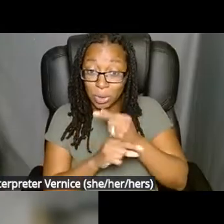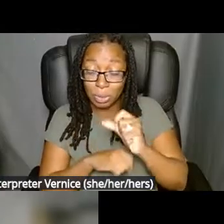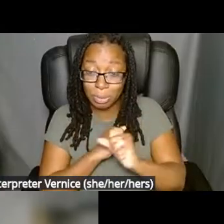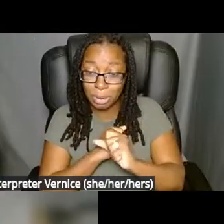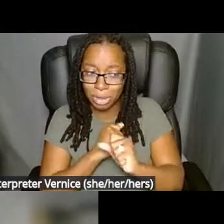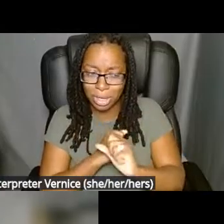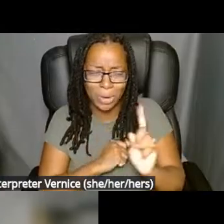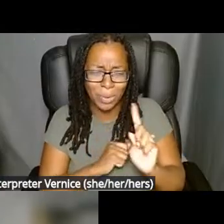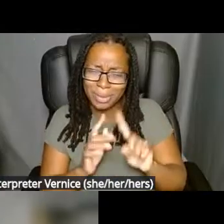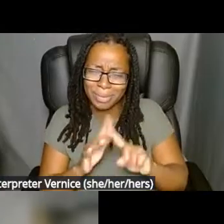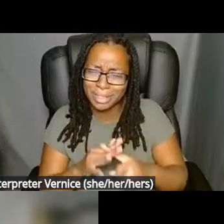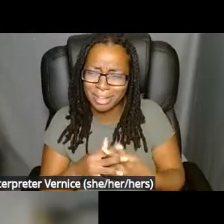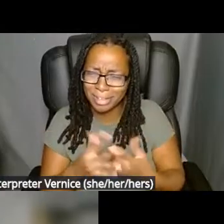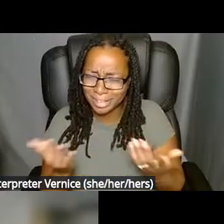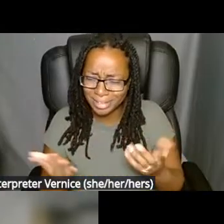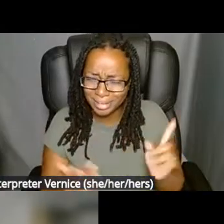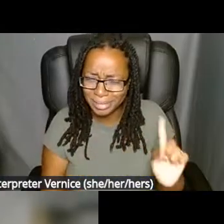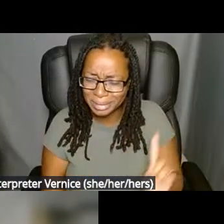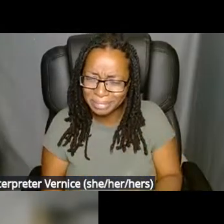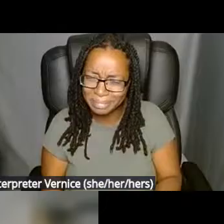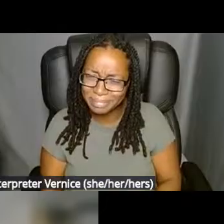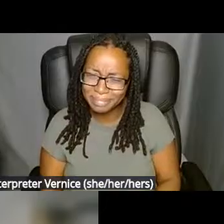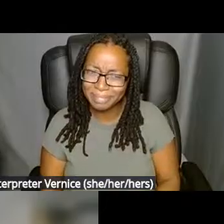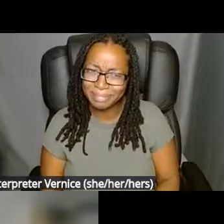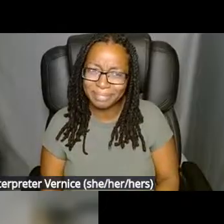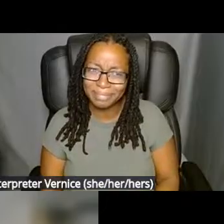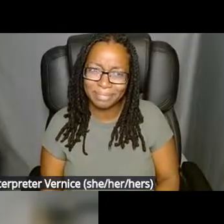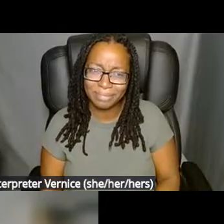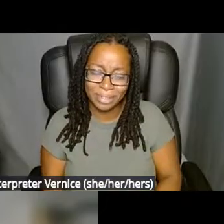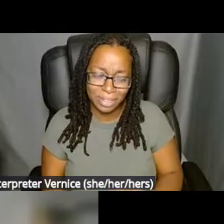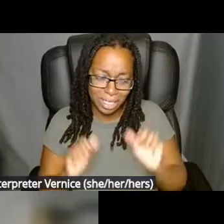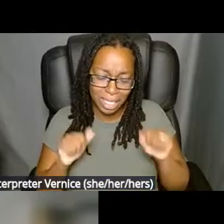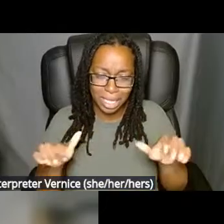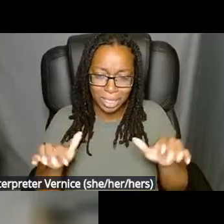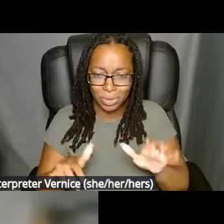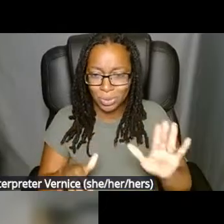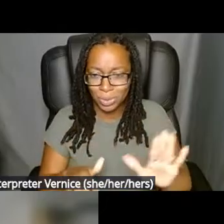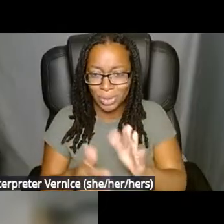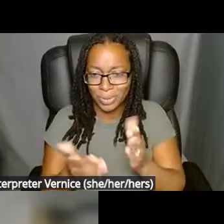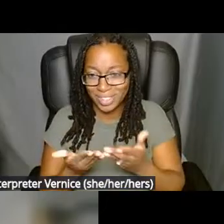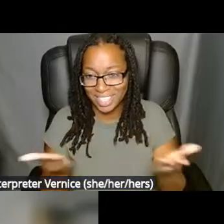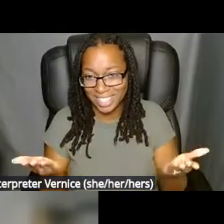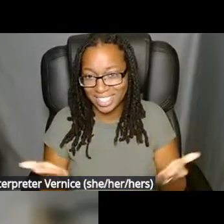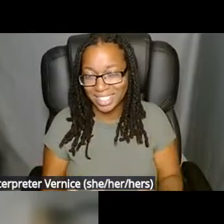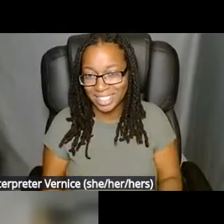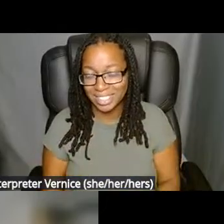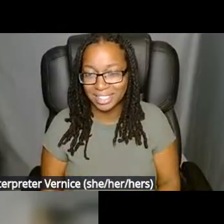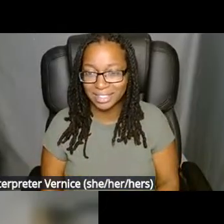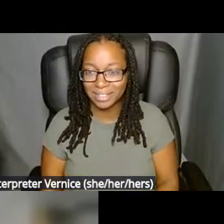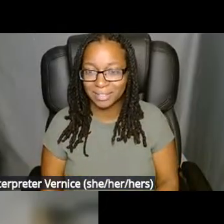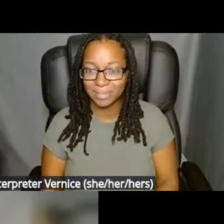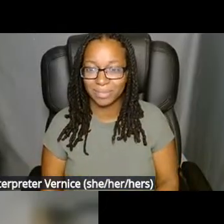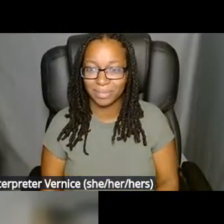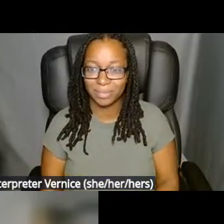order to, be where you guys are, or even be able to do the things you guys are doing? Mm.